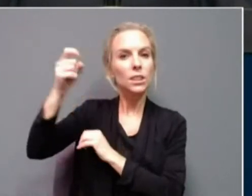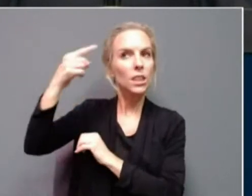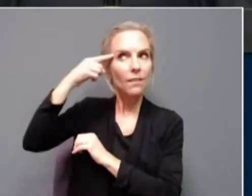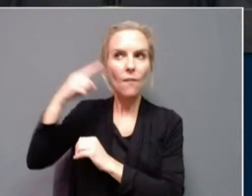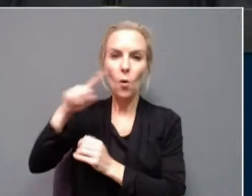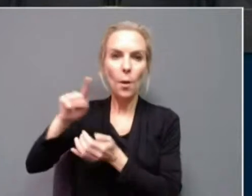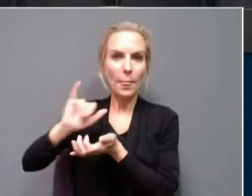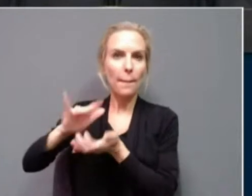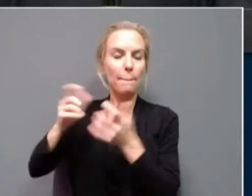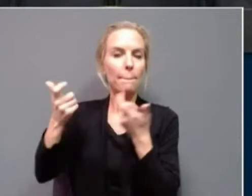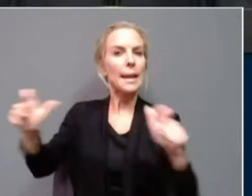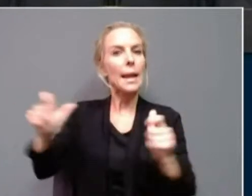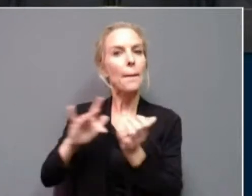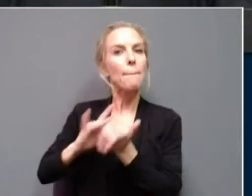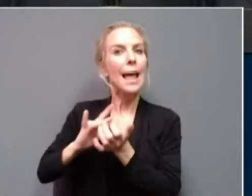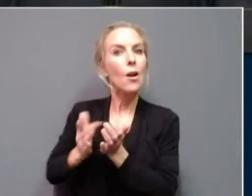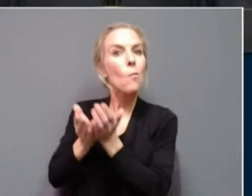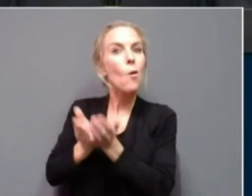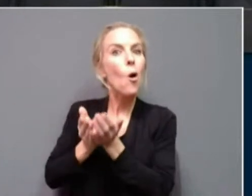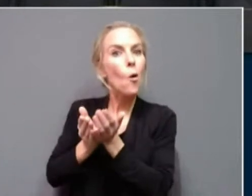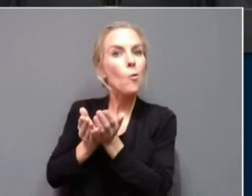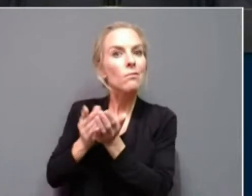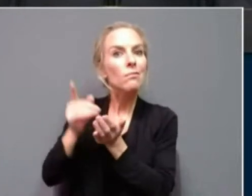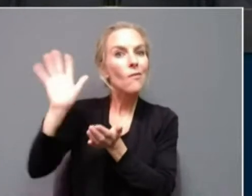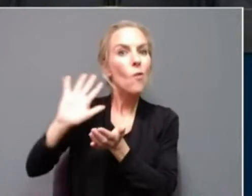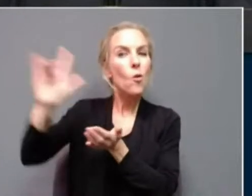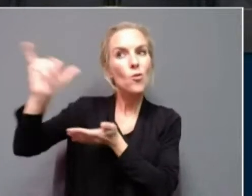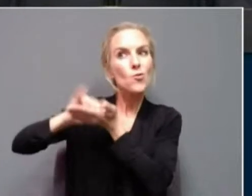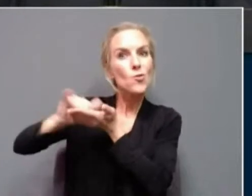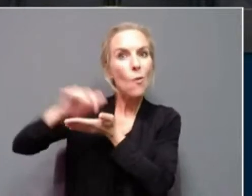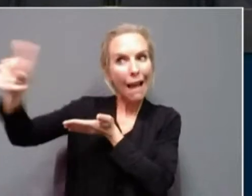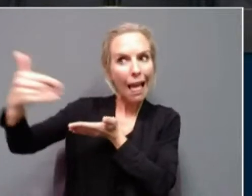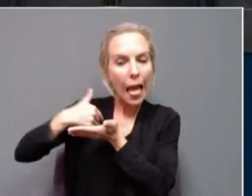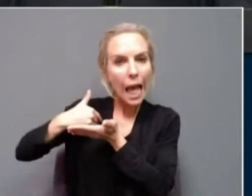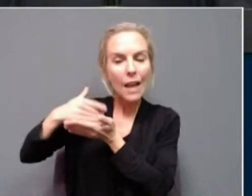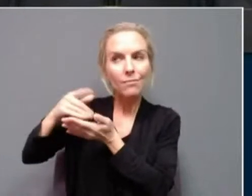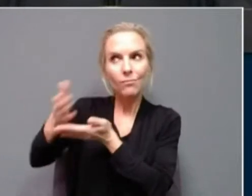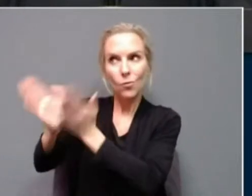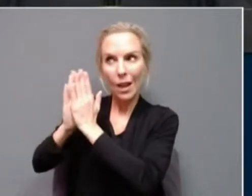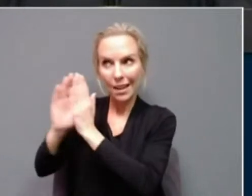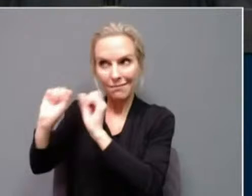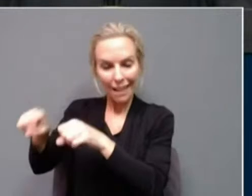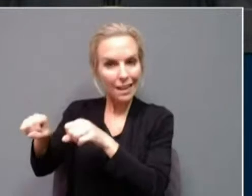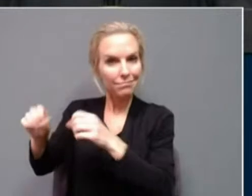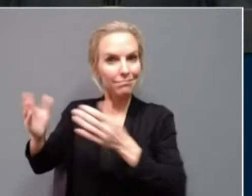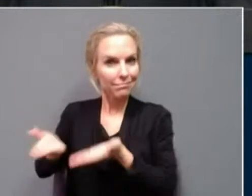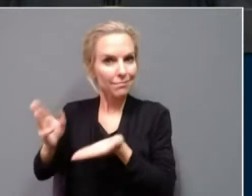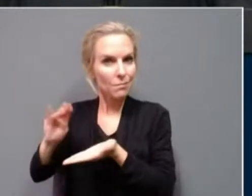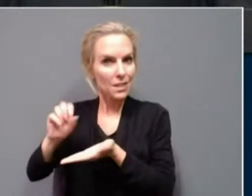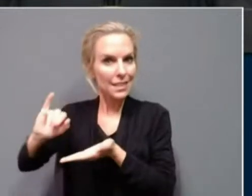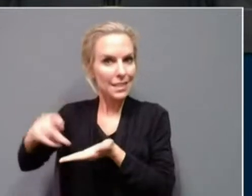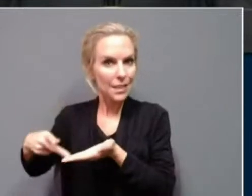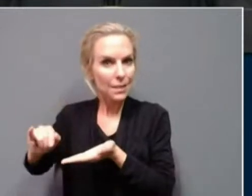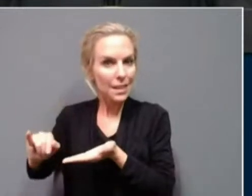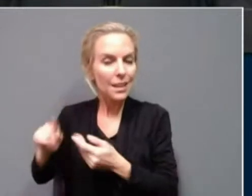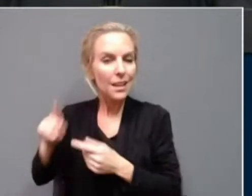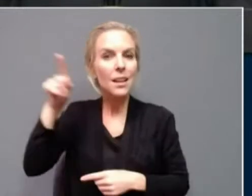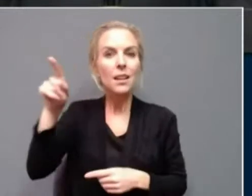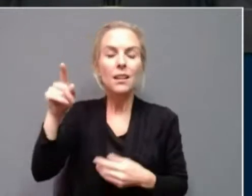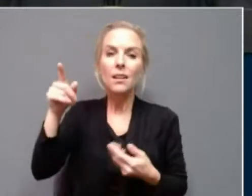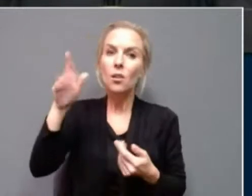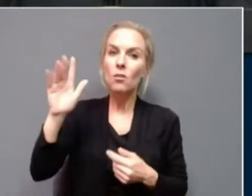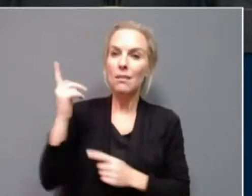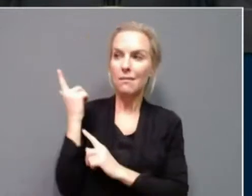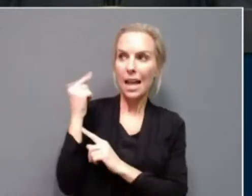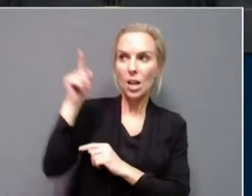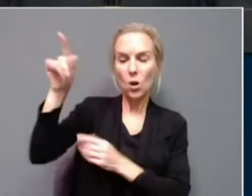York when field hospitals were in Central Park and when people died at such a